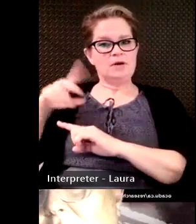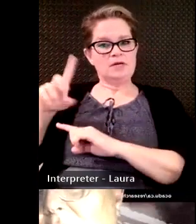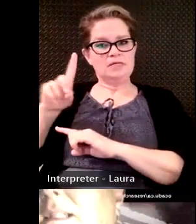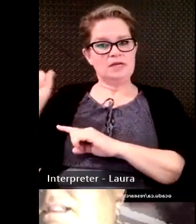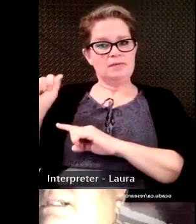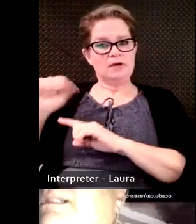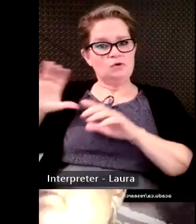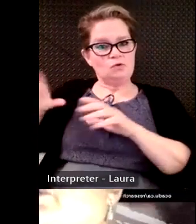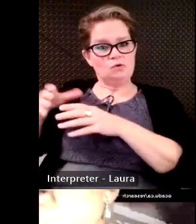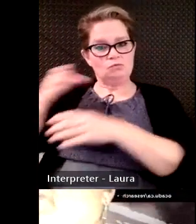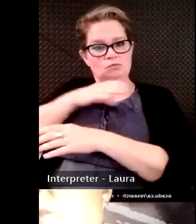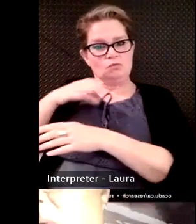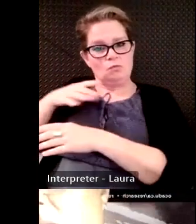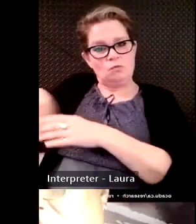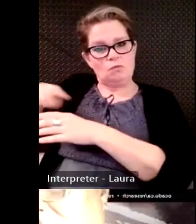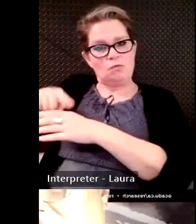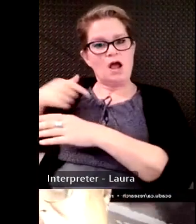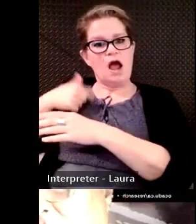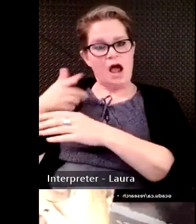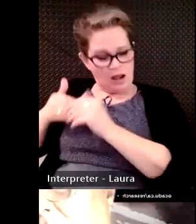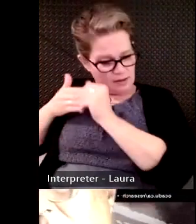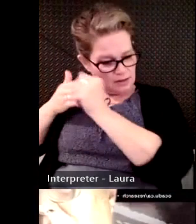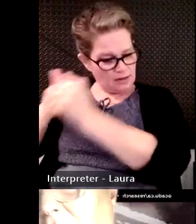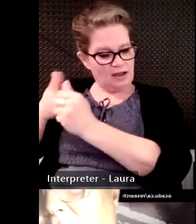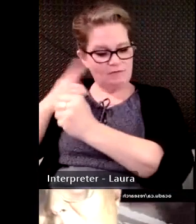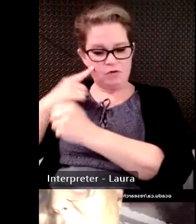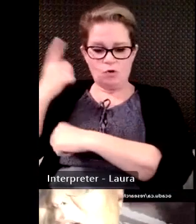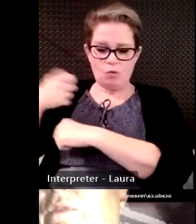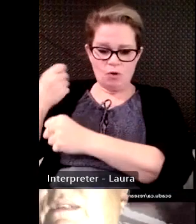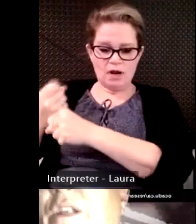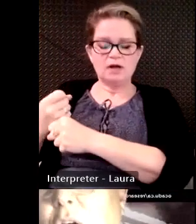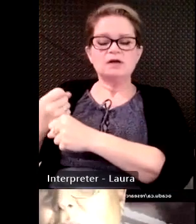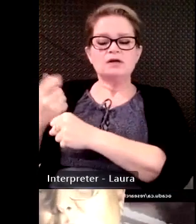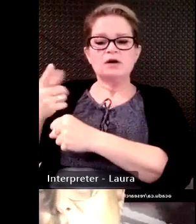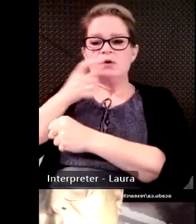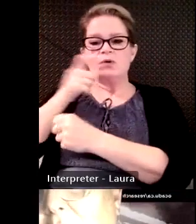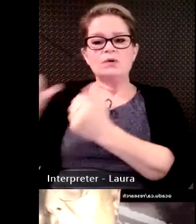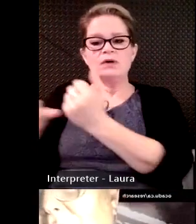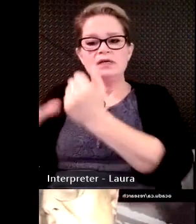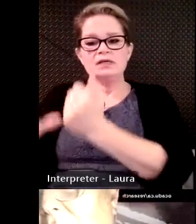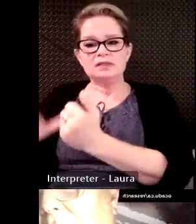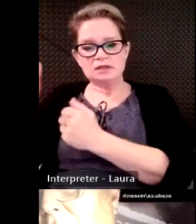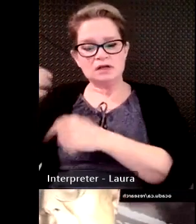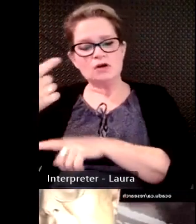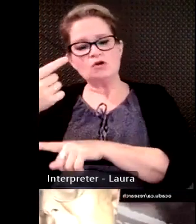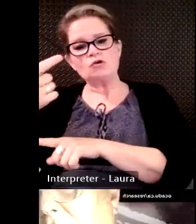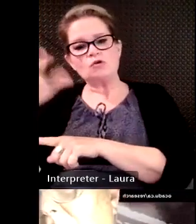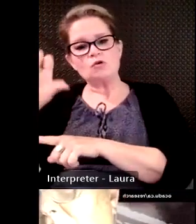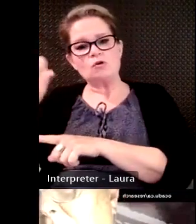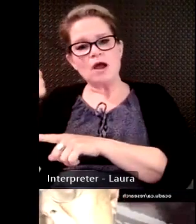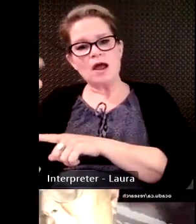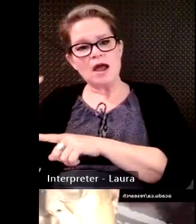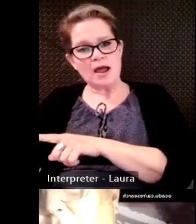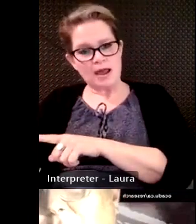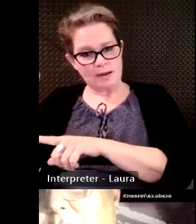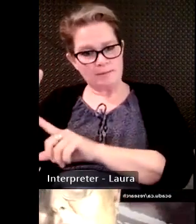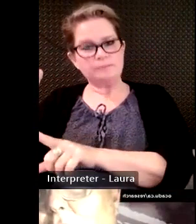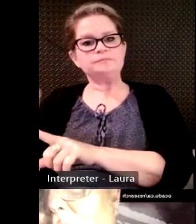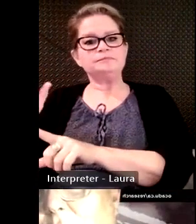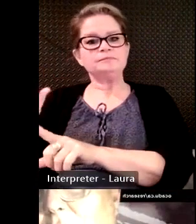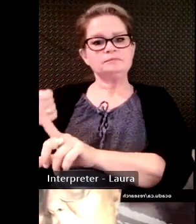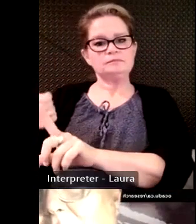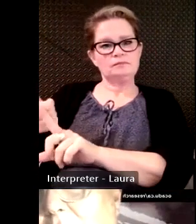year with the assistance of Graham Reniers from OCAD. For its inaugural meeting, I invited another faculty member to